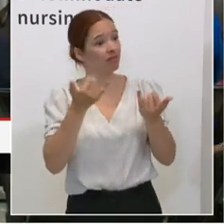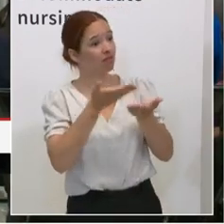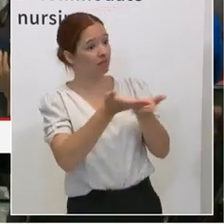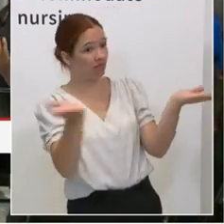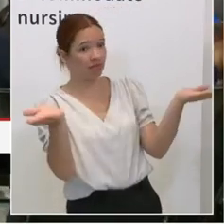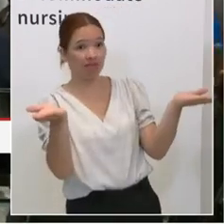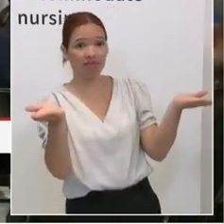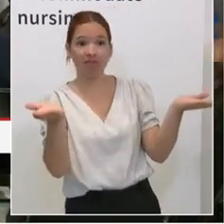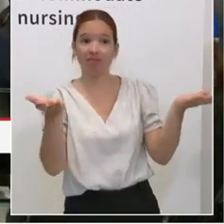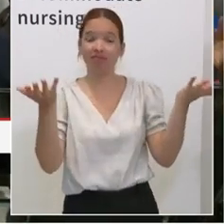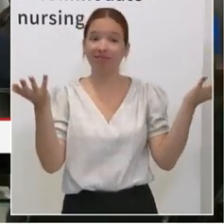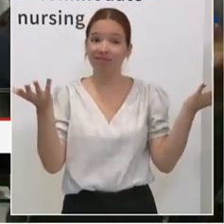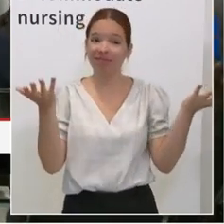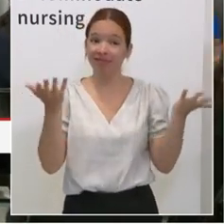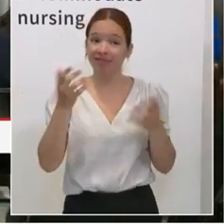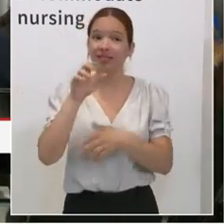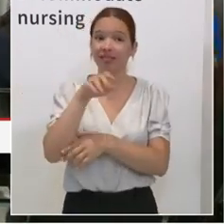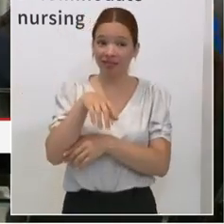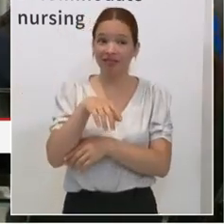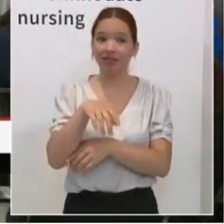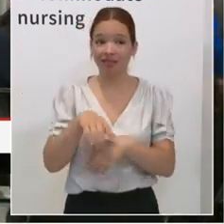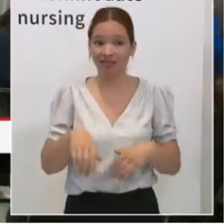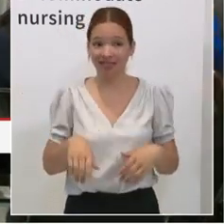Gray. Please acknowledge Vincent Gray.